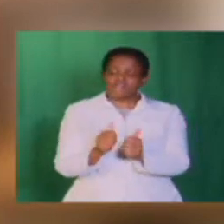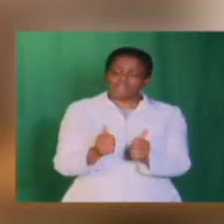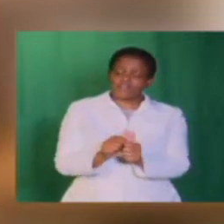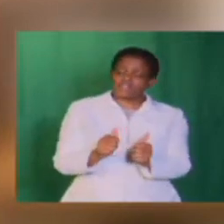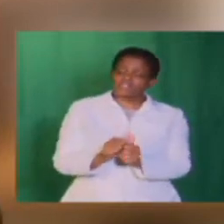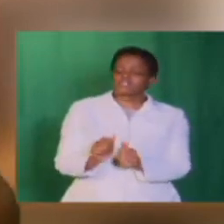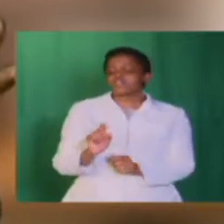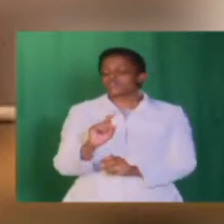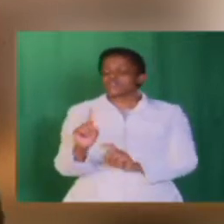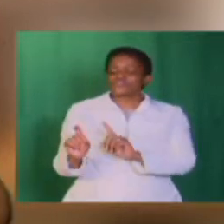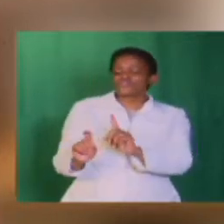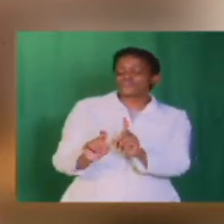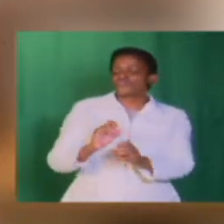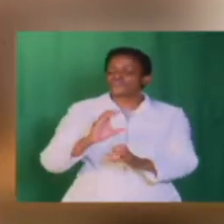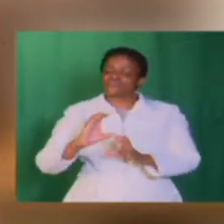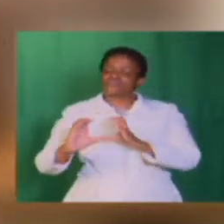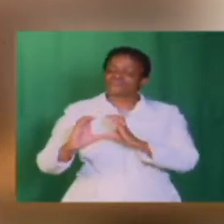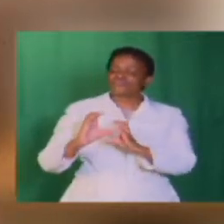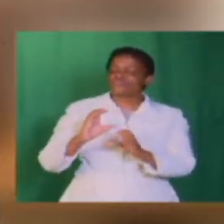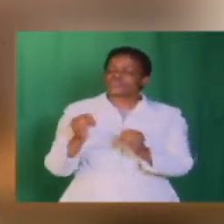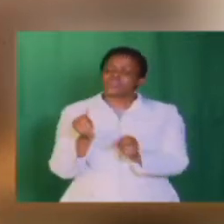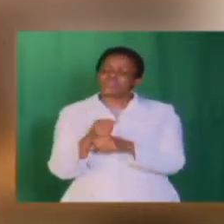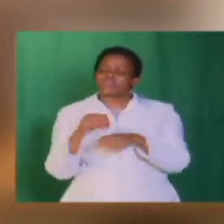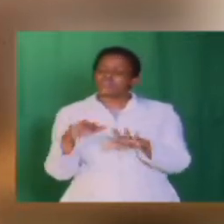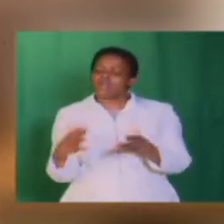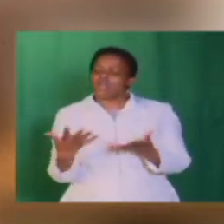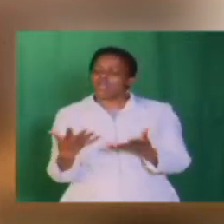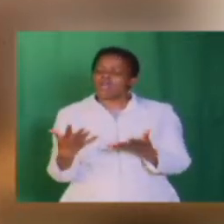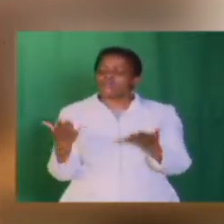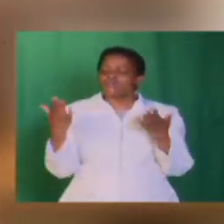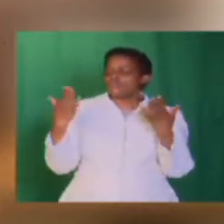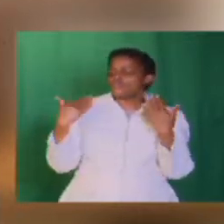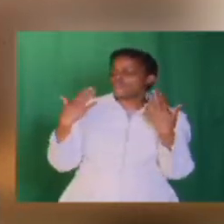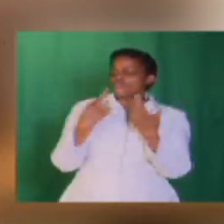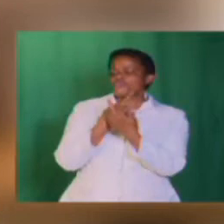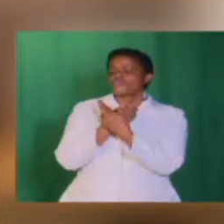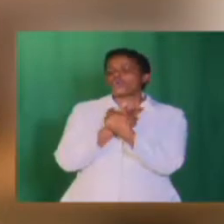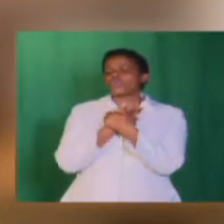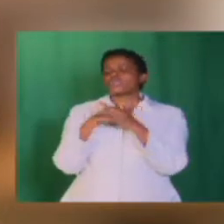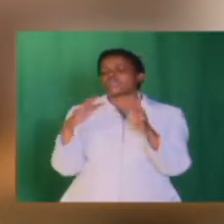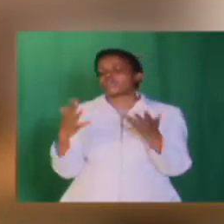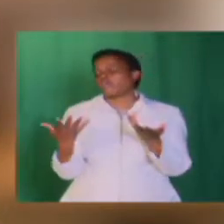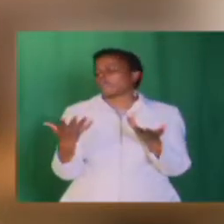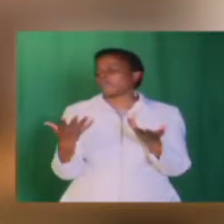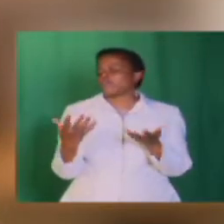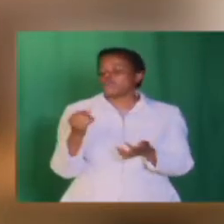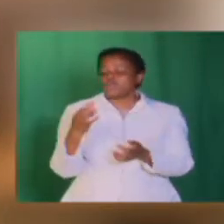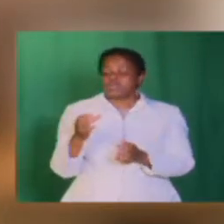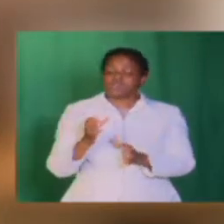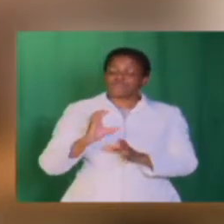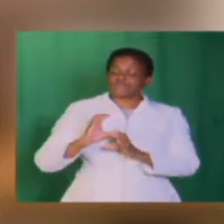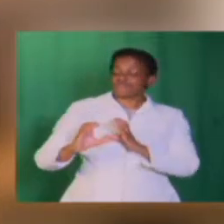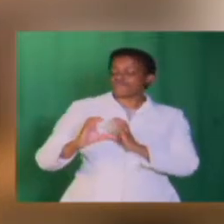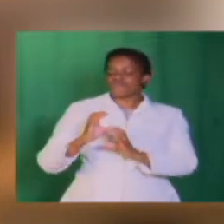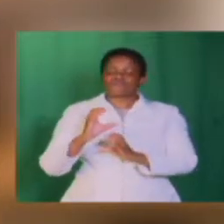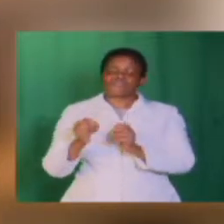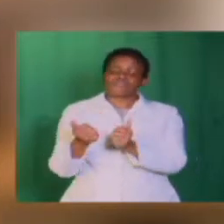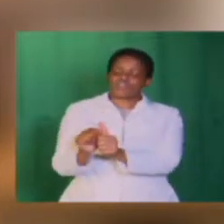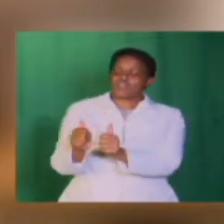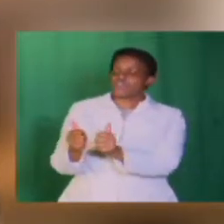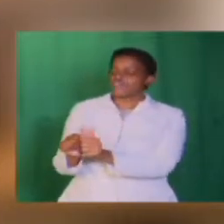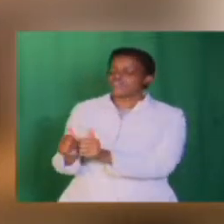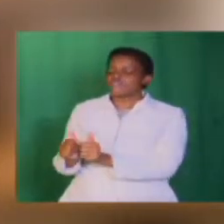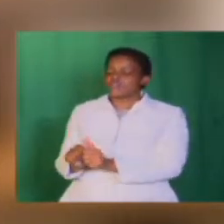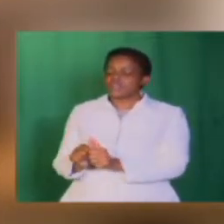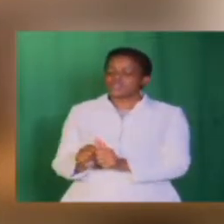day was, how the holiday was. You know, the more you speak with your friend, or the more you try to engage your friend in a conversation, you